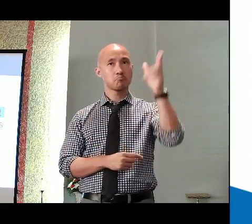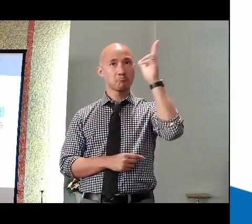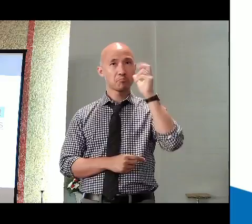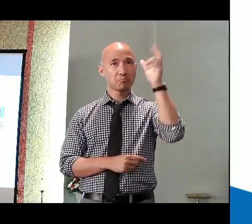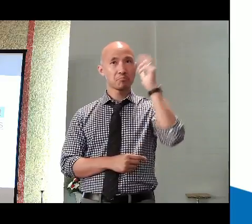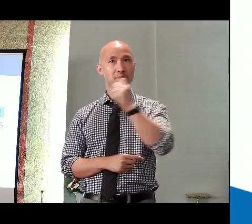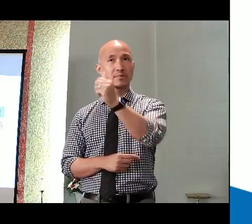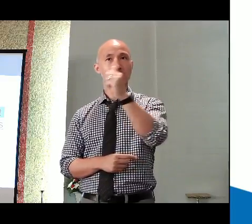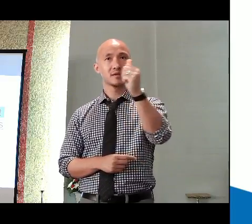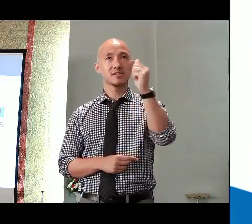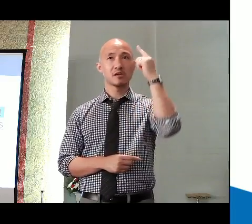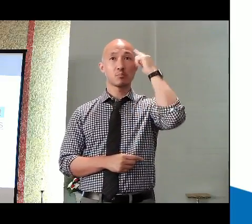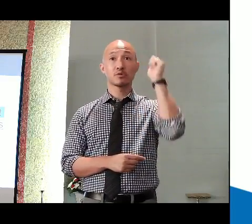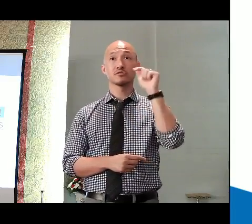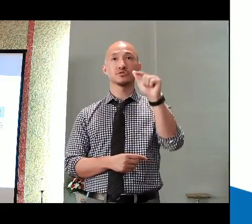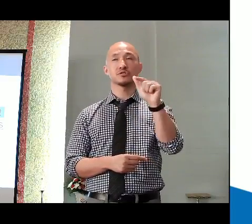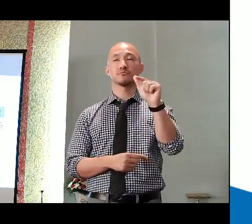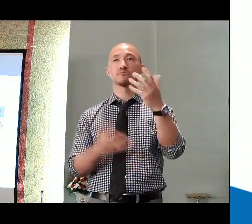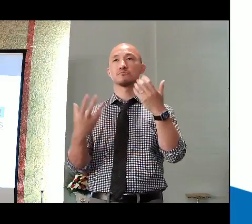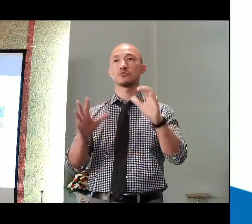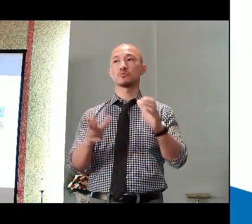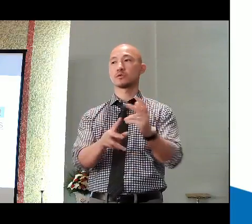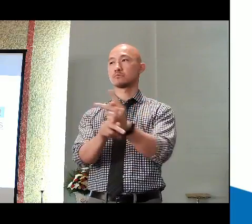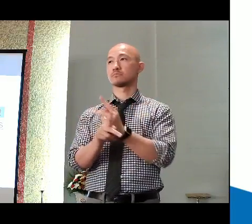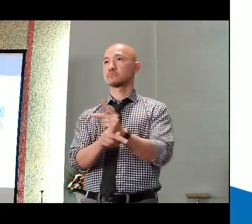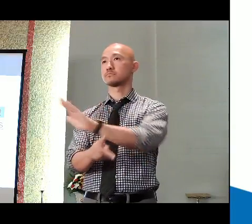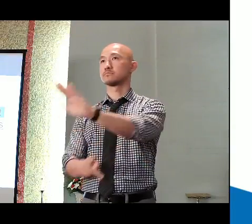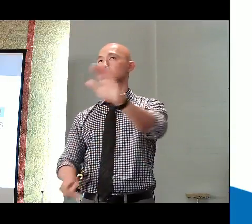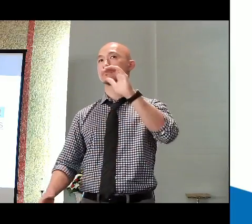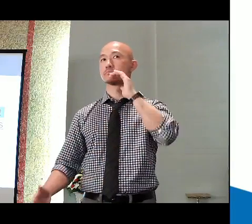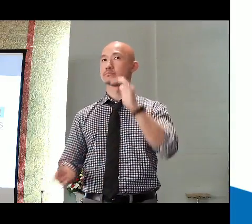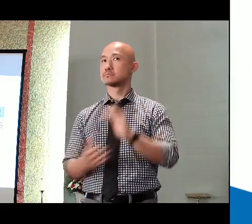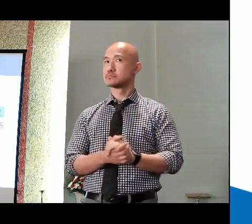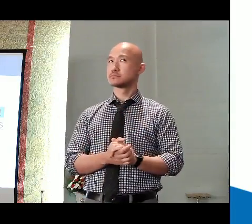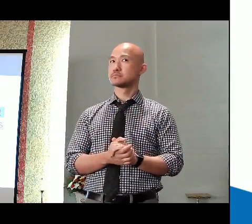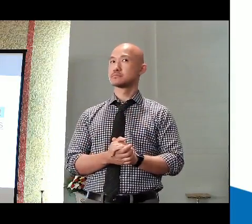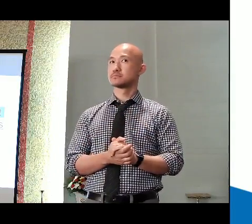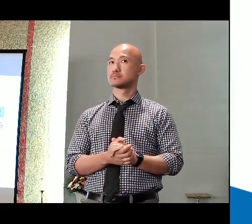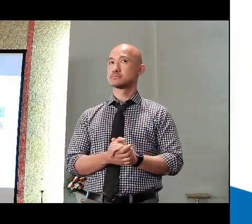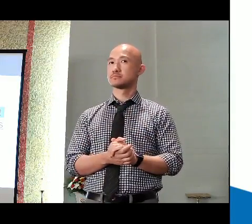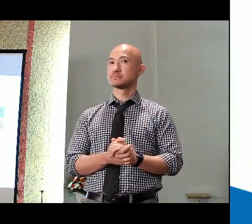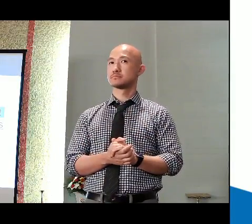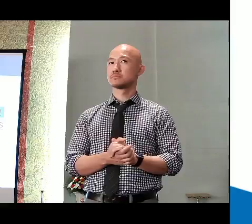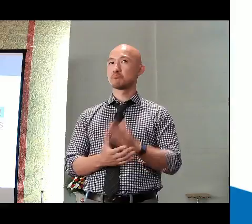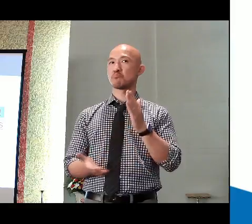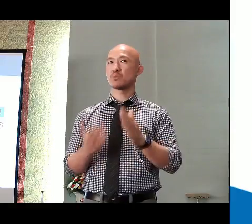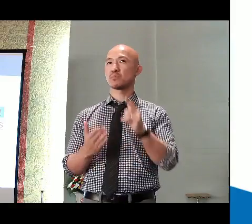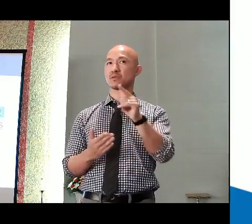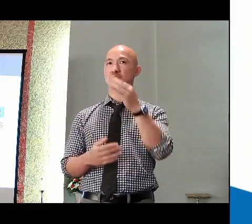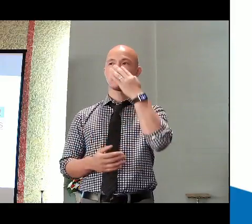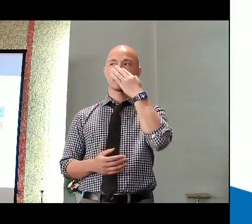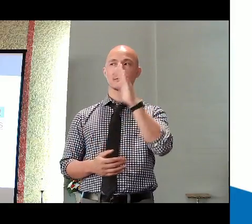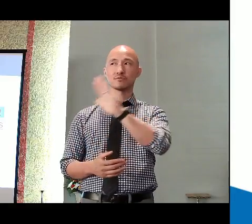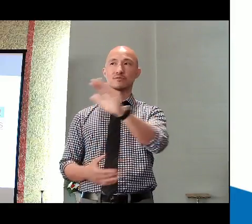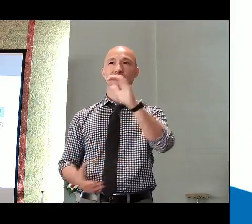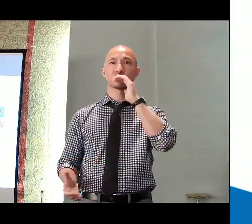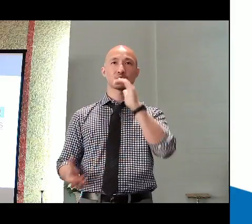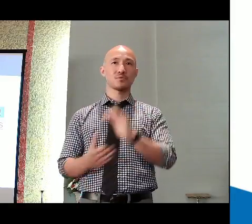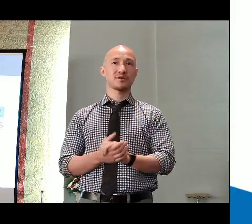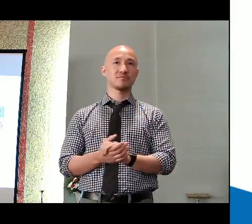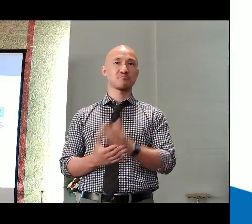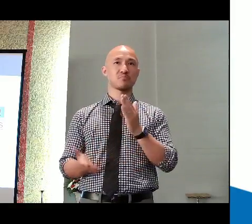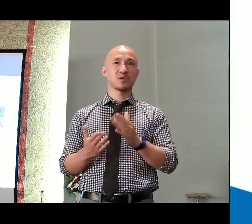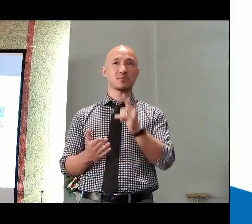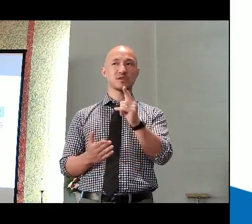you praying, fervently praying to God, but because you have been so inconsiderate with your wife, God is